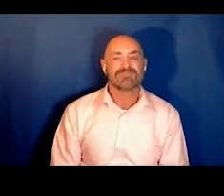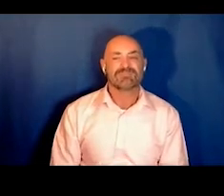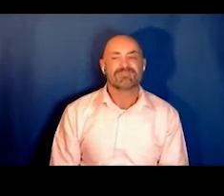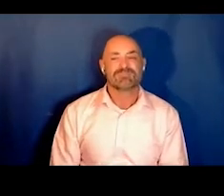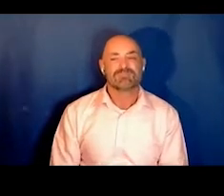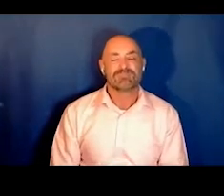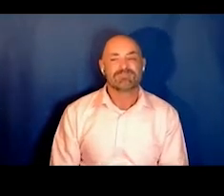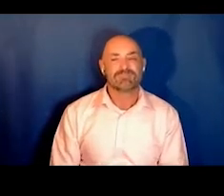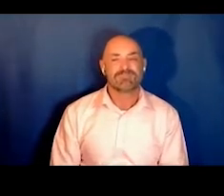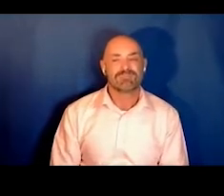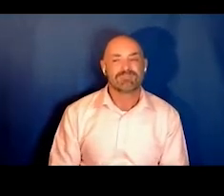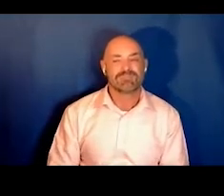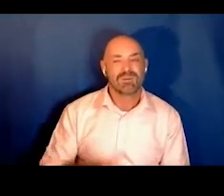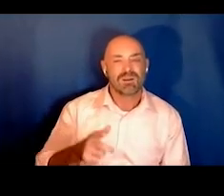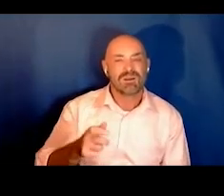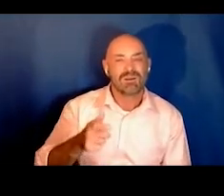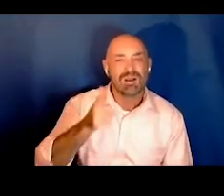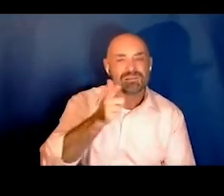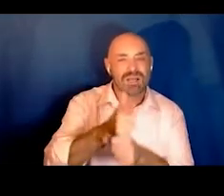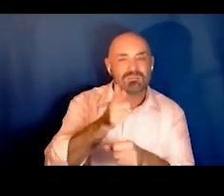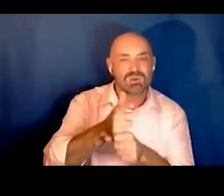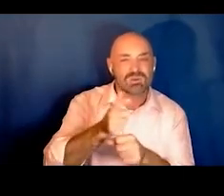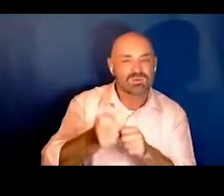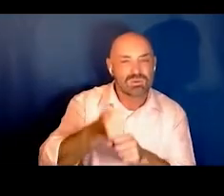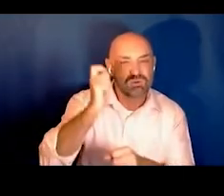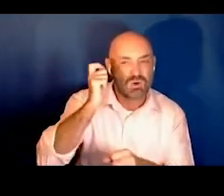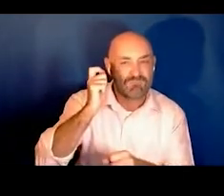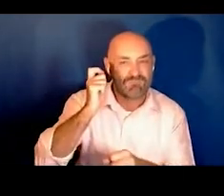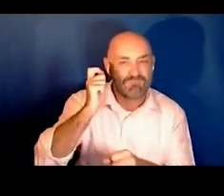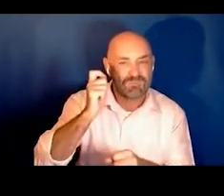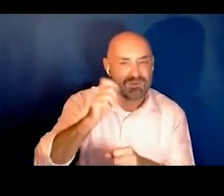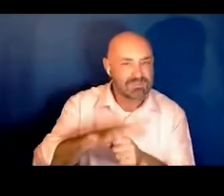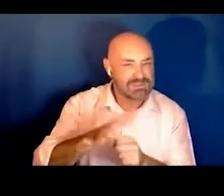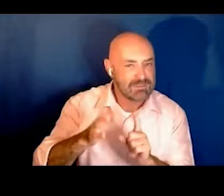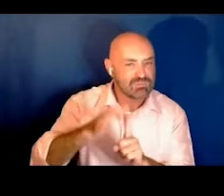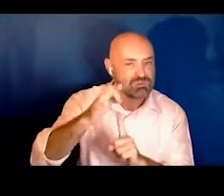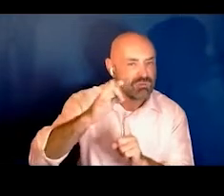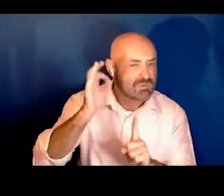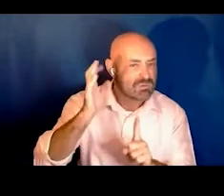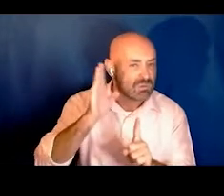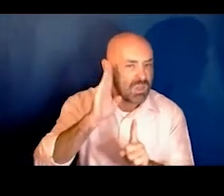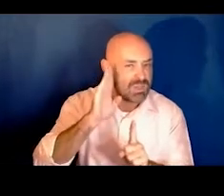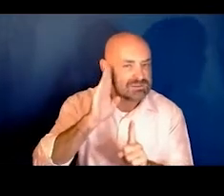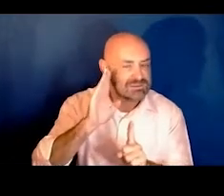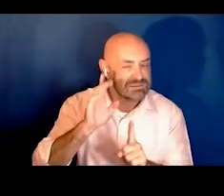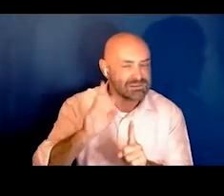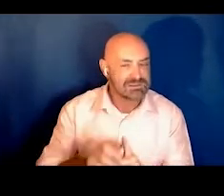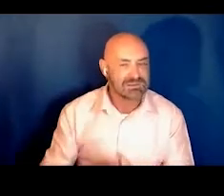I'm just turning off my camera. Hopefully that improves things. Go to the next slide.